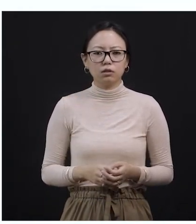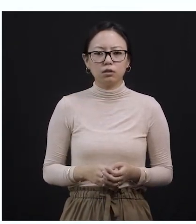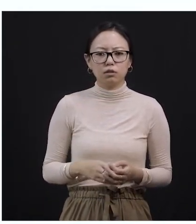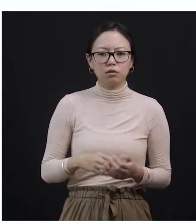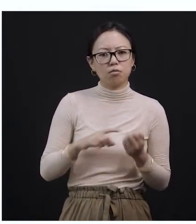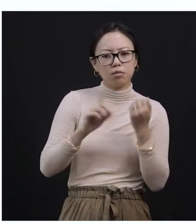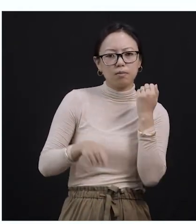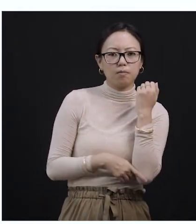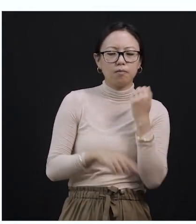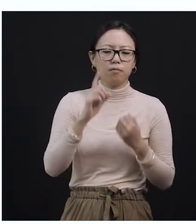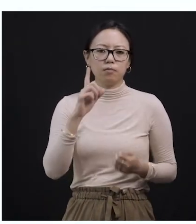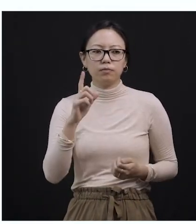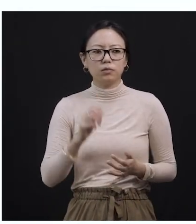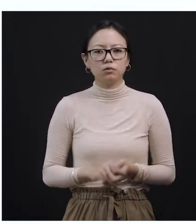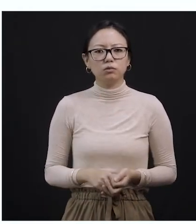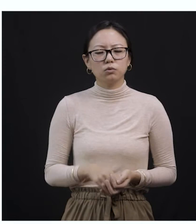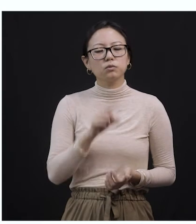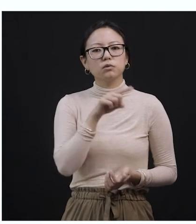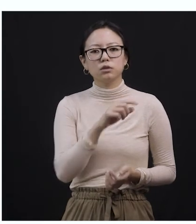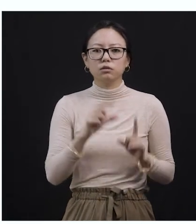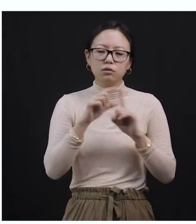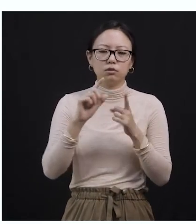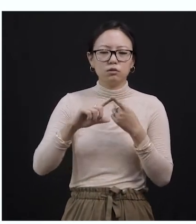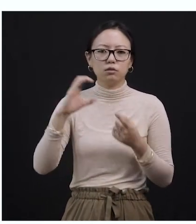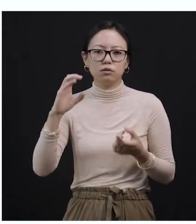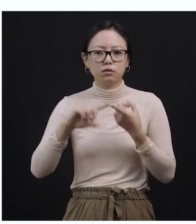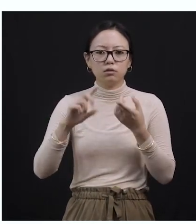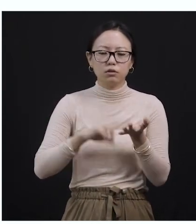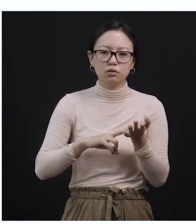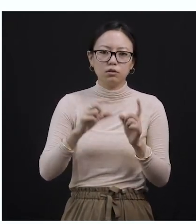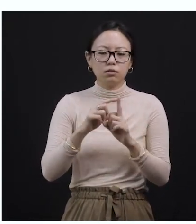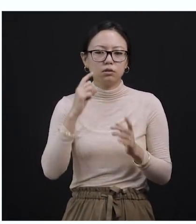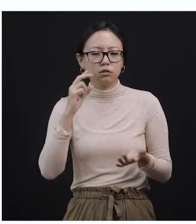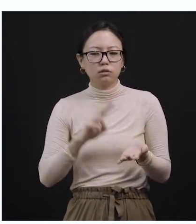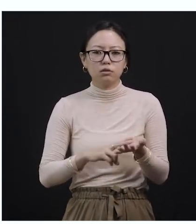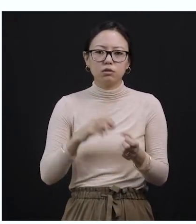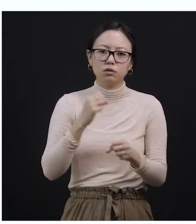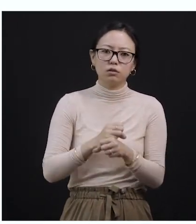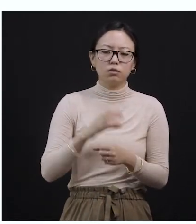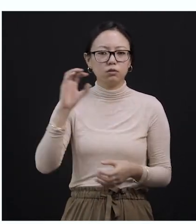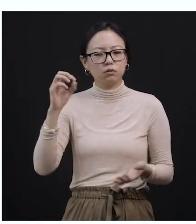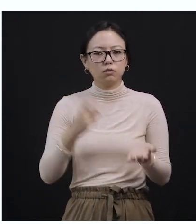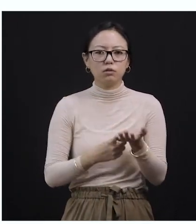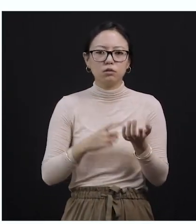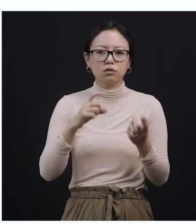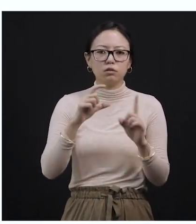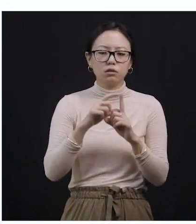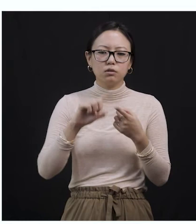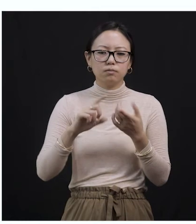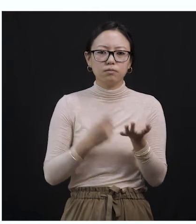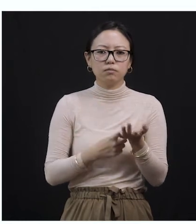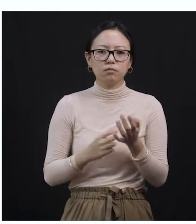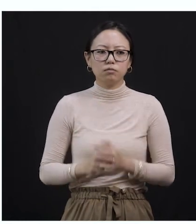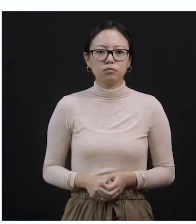of descending order. All right, children? Now, let's try to use